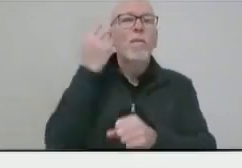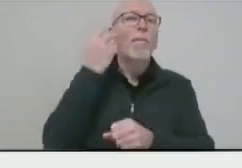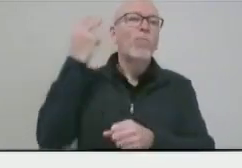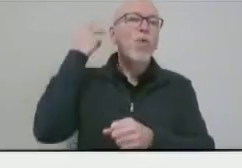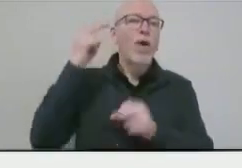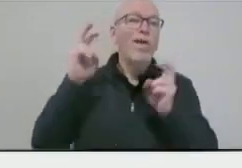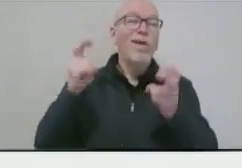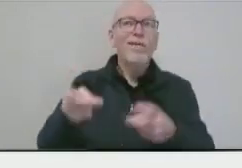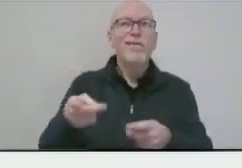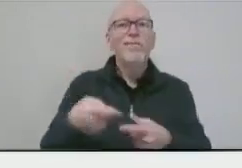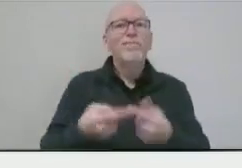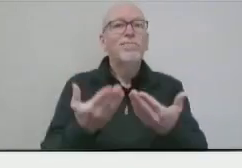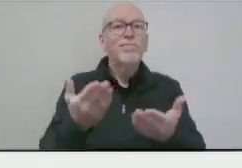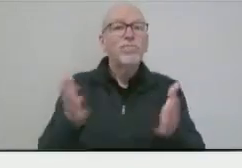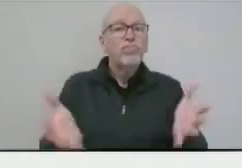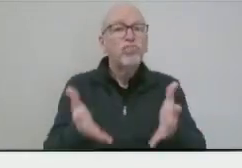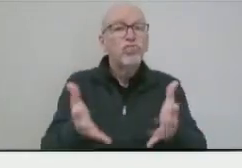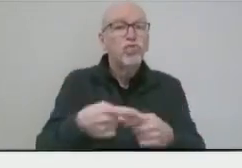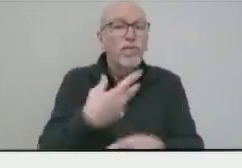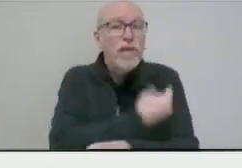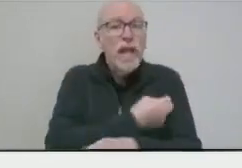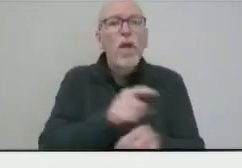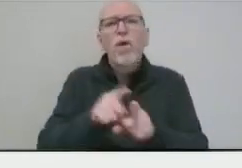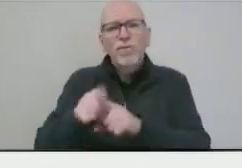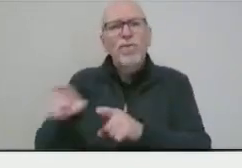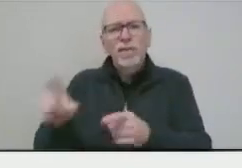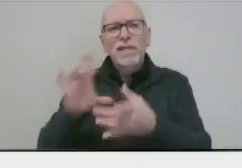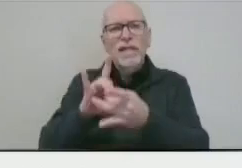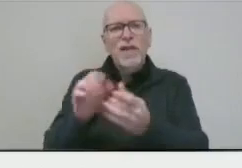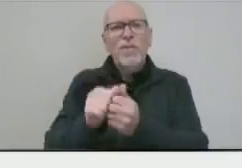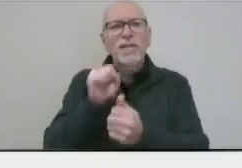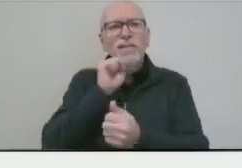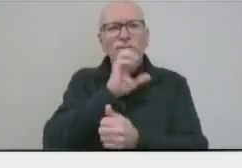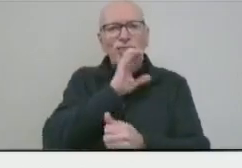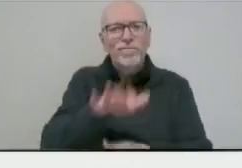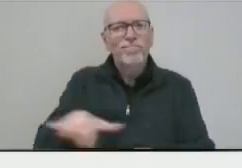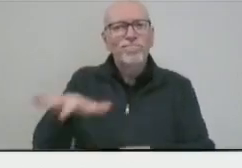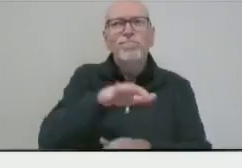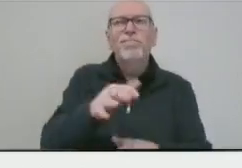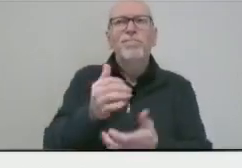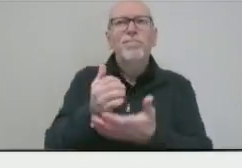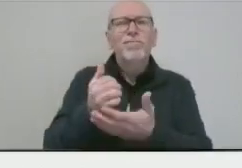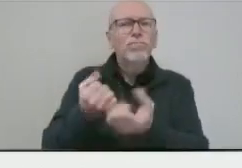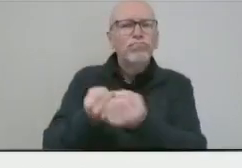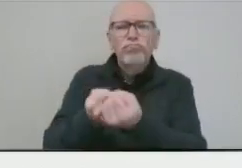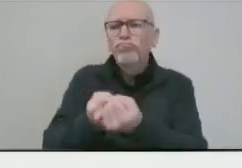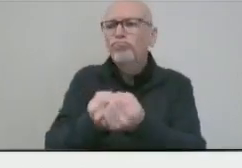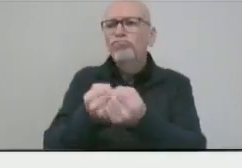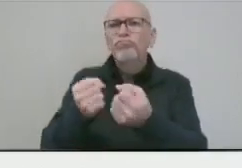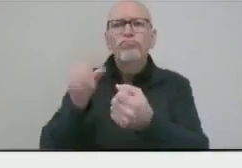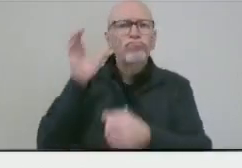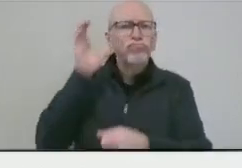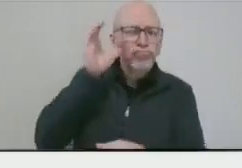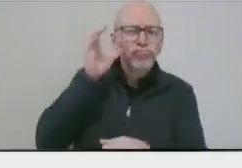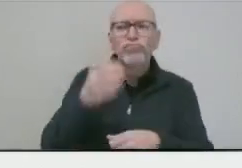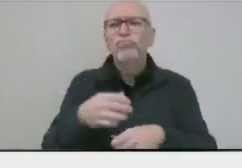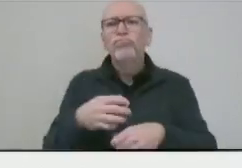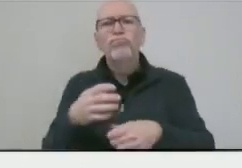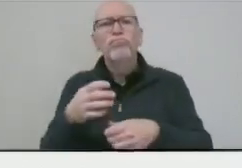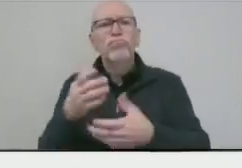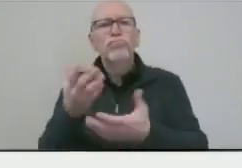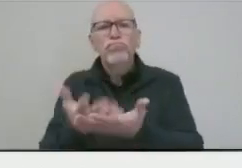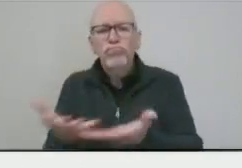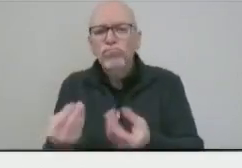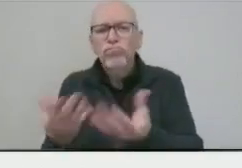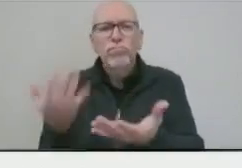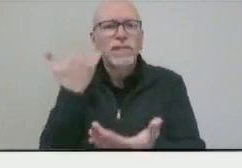offering vaccine encouragement, these volunteers are connecting with our senior citizens, offering companionship, a listening ear, and resources if they need